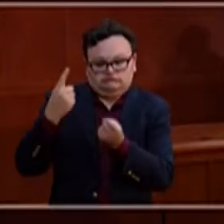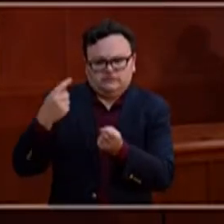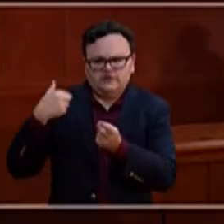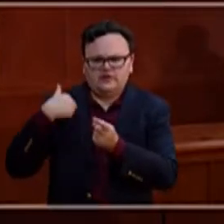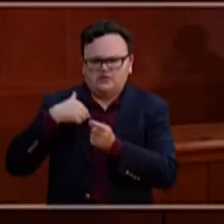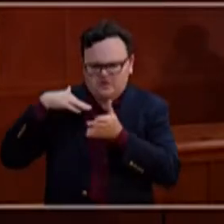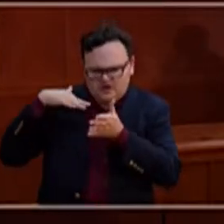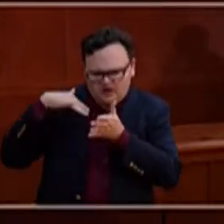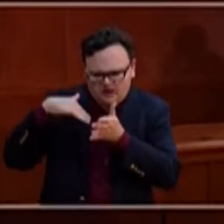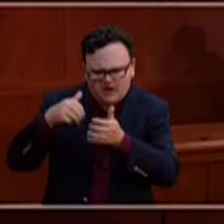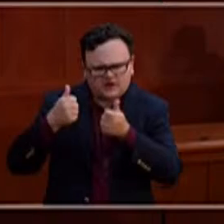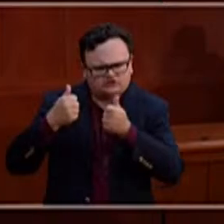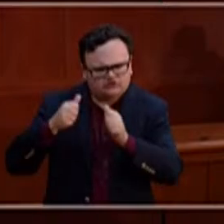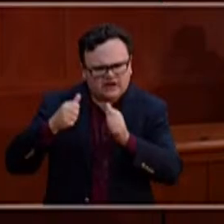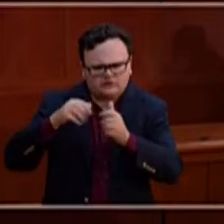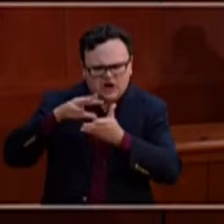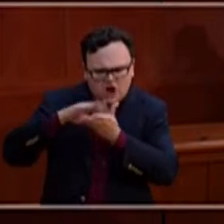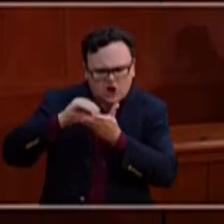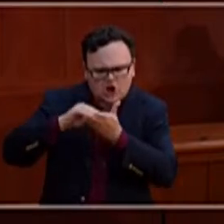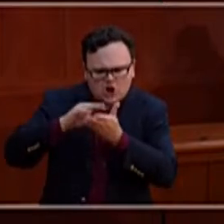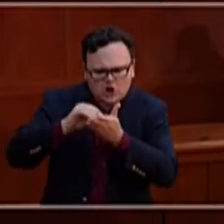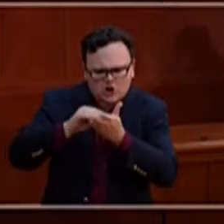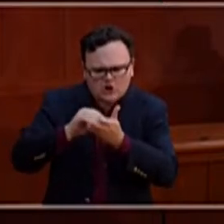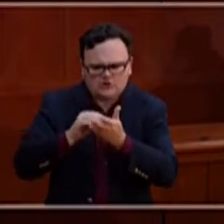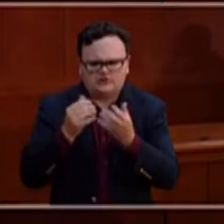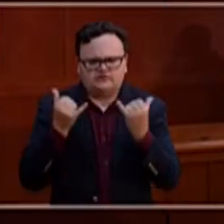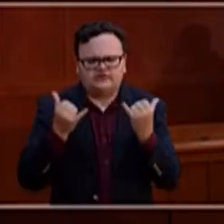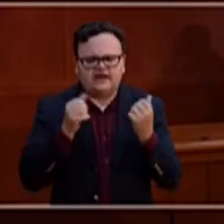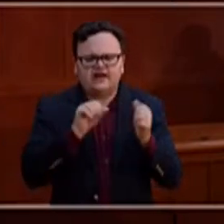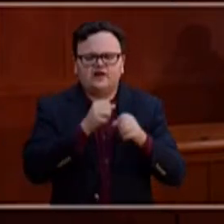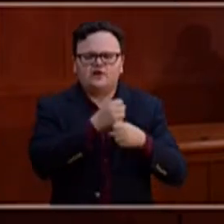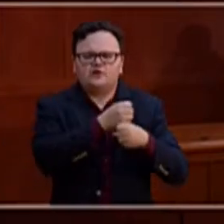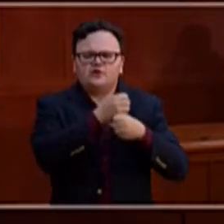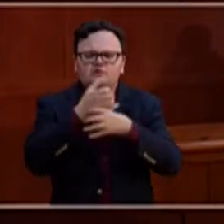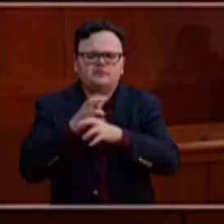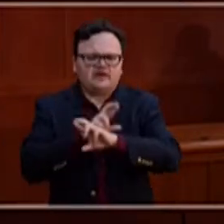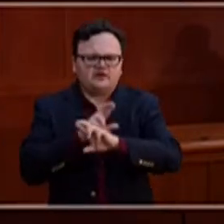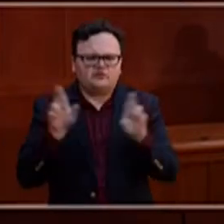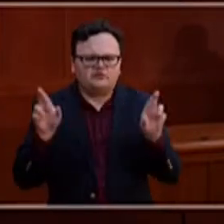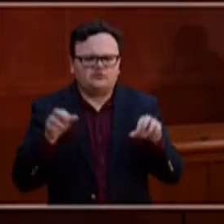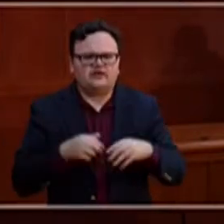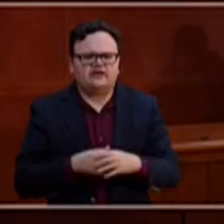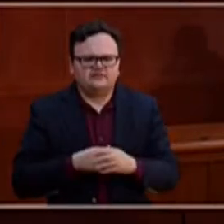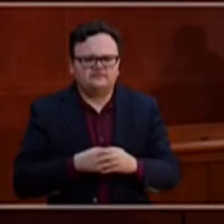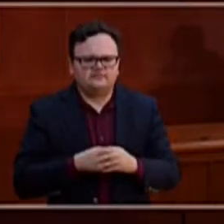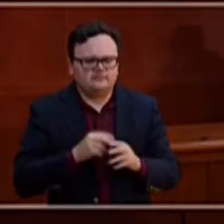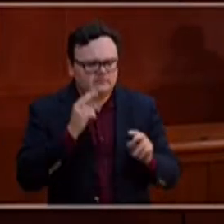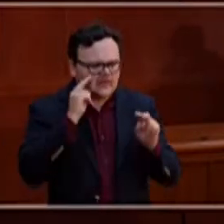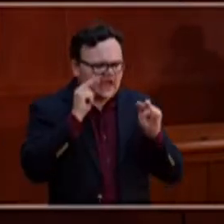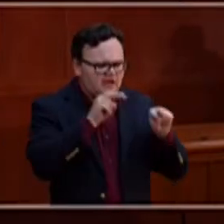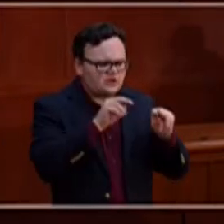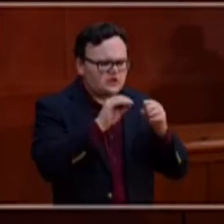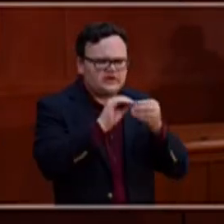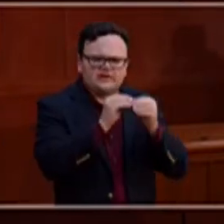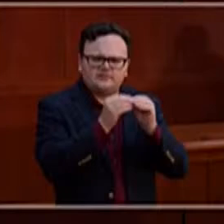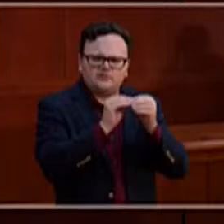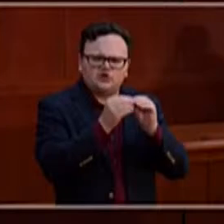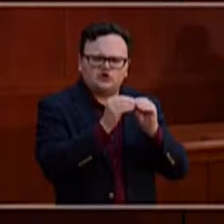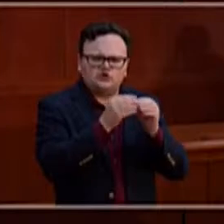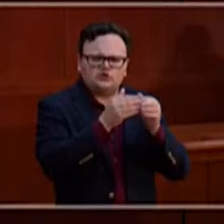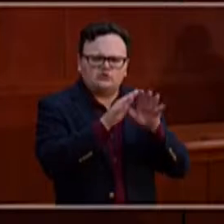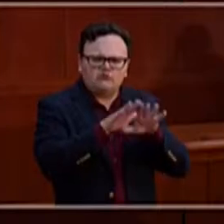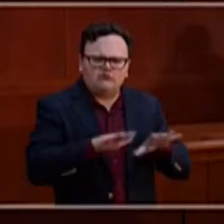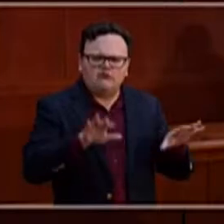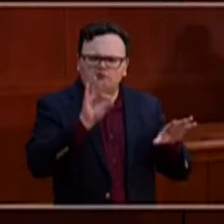prepared, and today, what we're seeing across all Florida, and I look at the data for Advent Health across Florida,